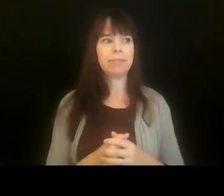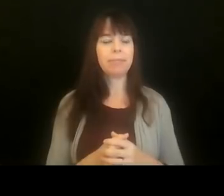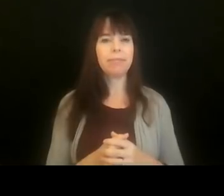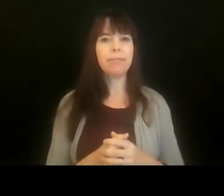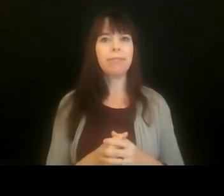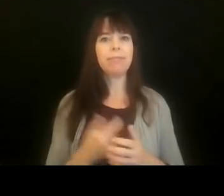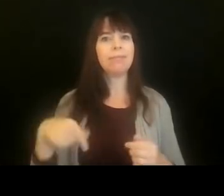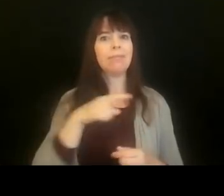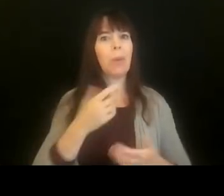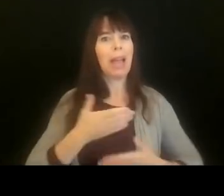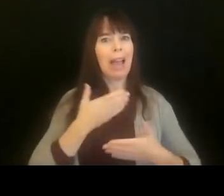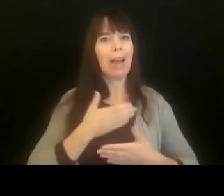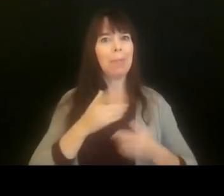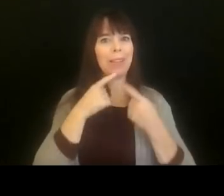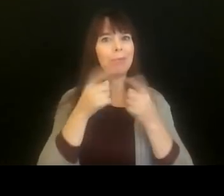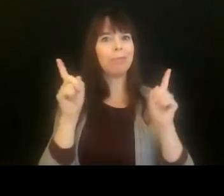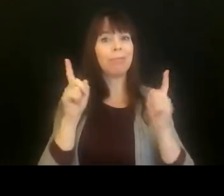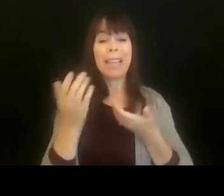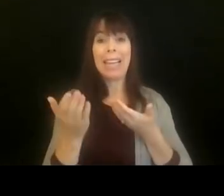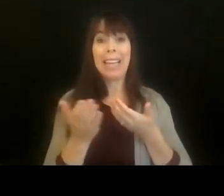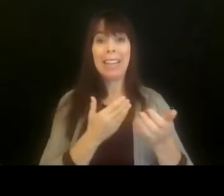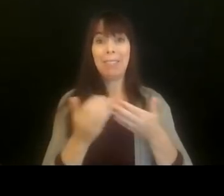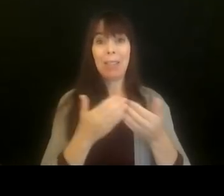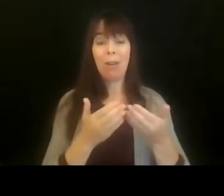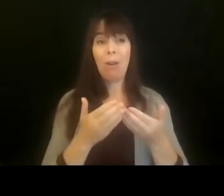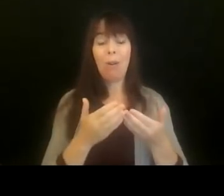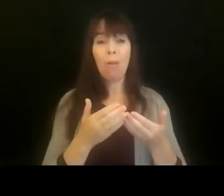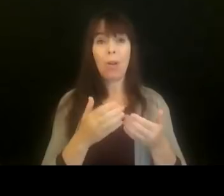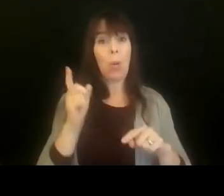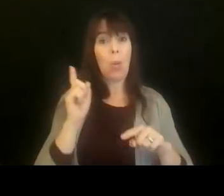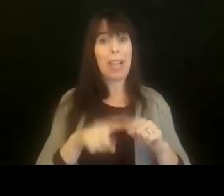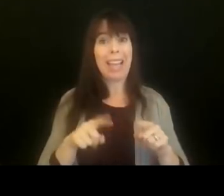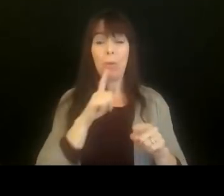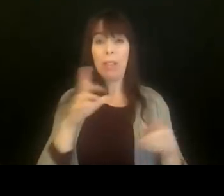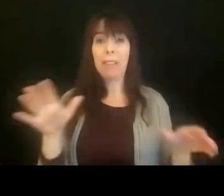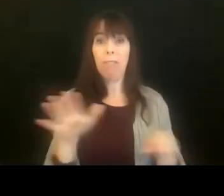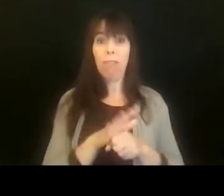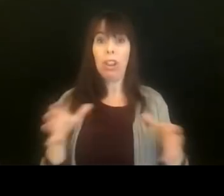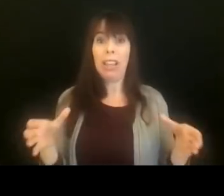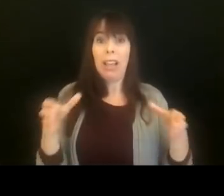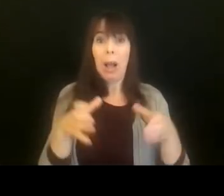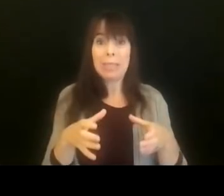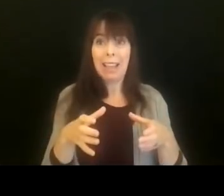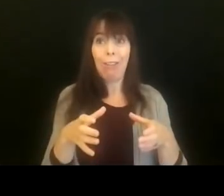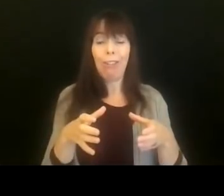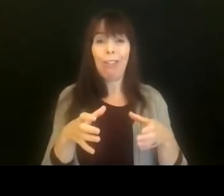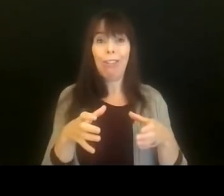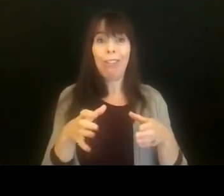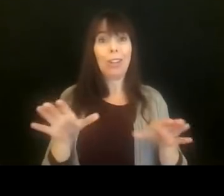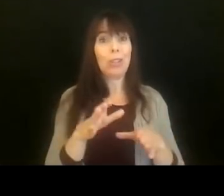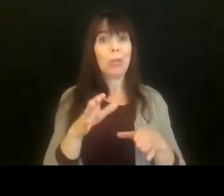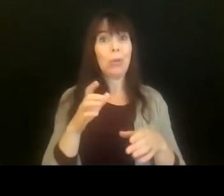We're happy to say that even though we are not able to come together and do a day like